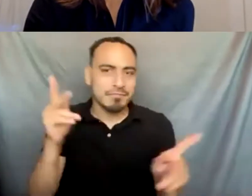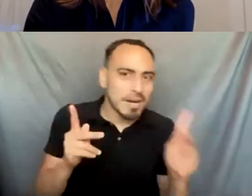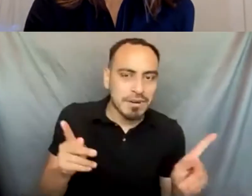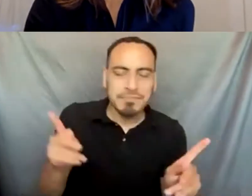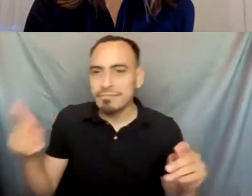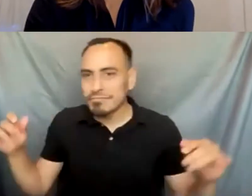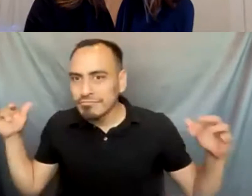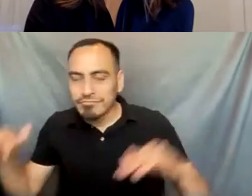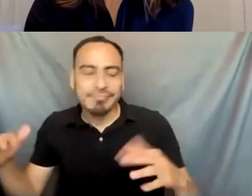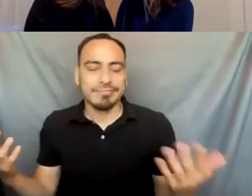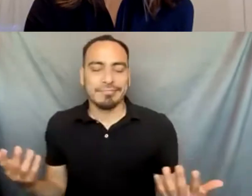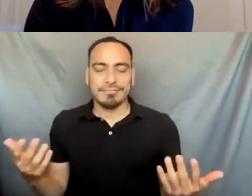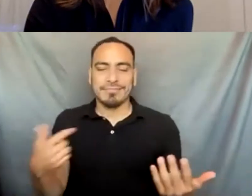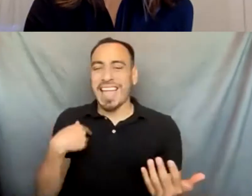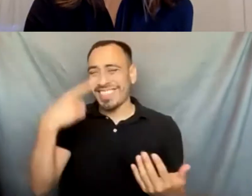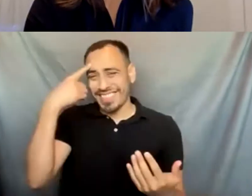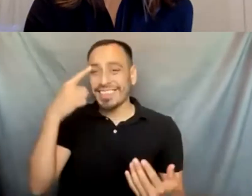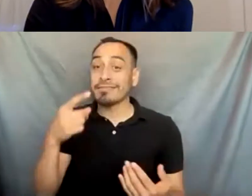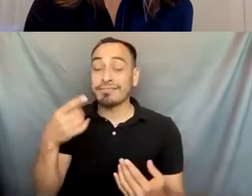still going to be asked to wear masks.